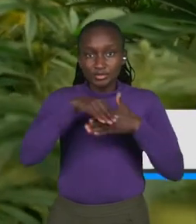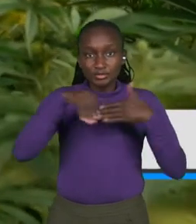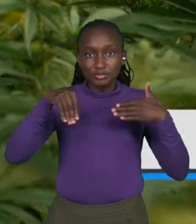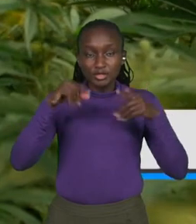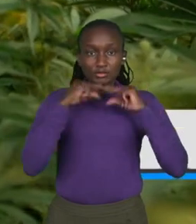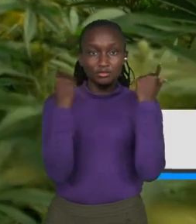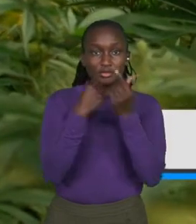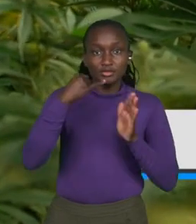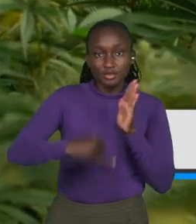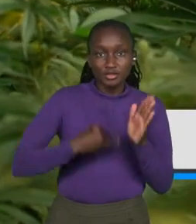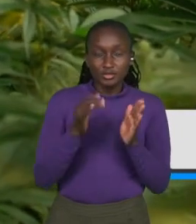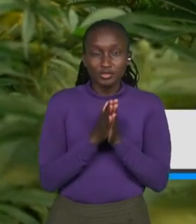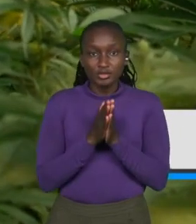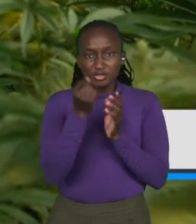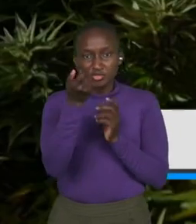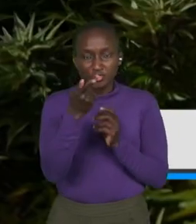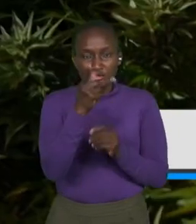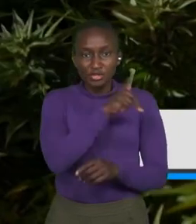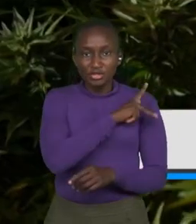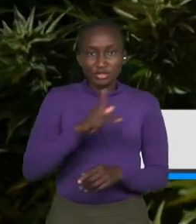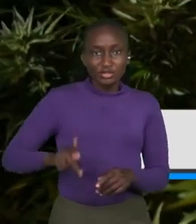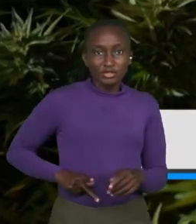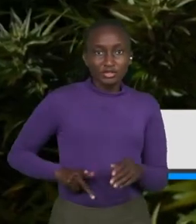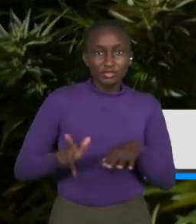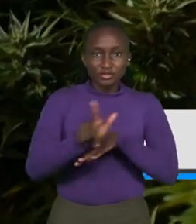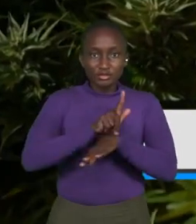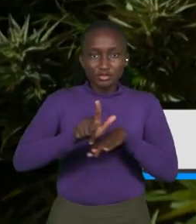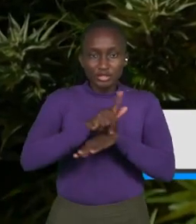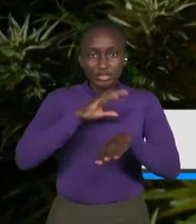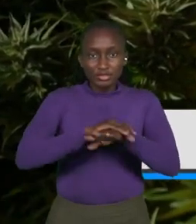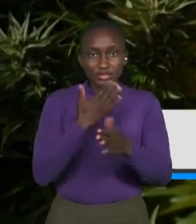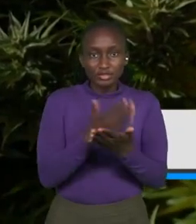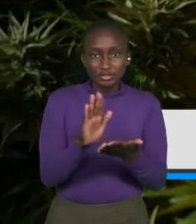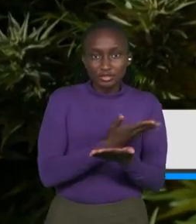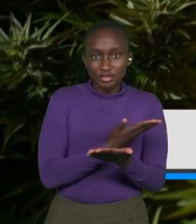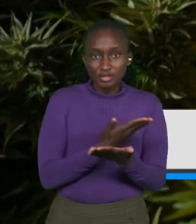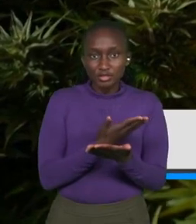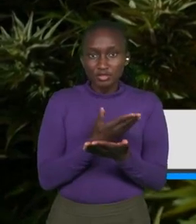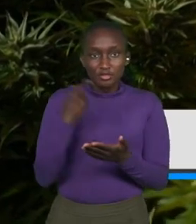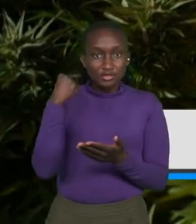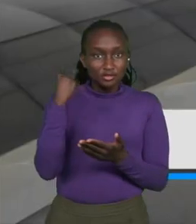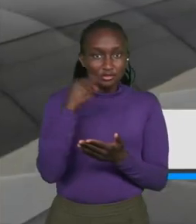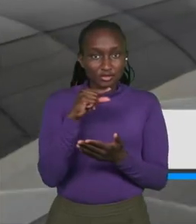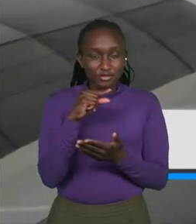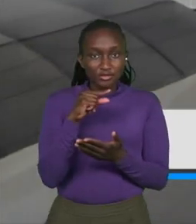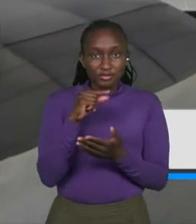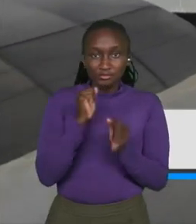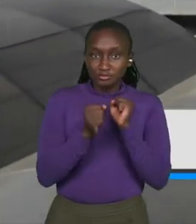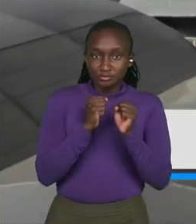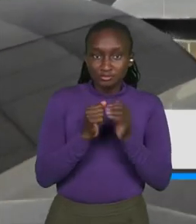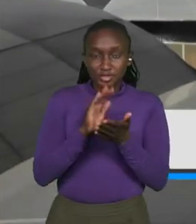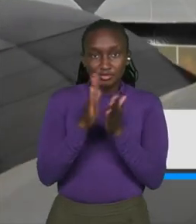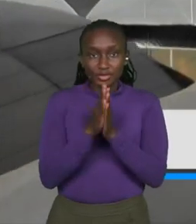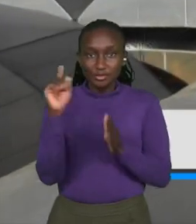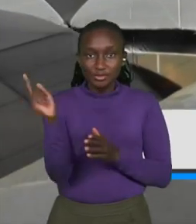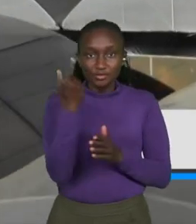industry, and the small landlocked kingdom of Lesotho is hoping to get its share of the so-called green gold rush. It became the